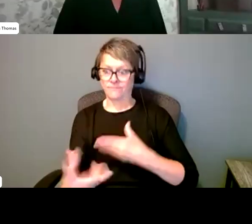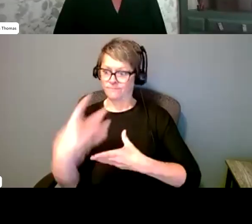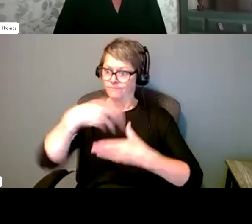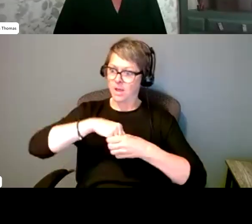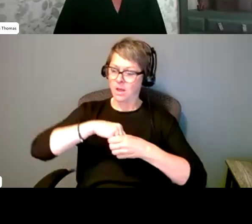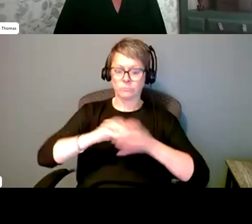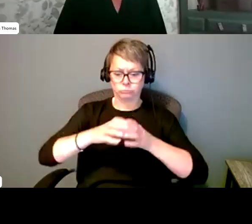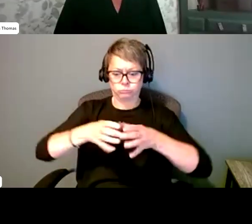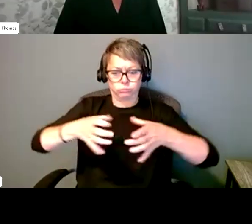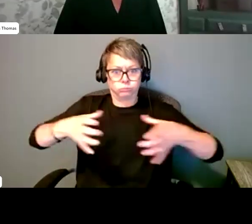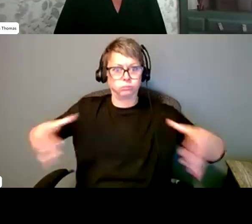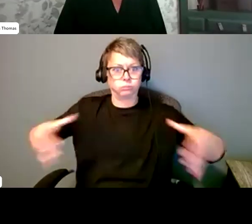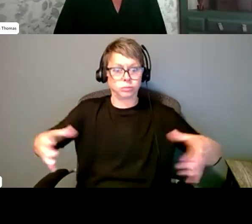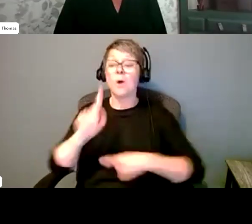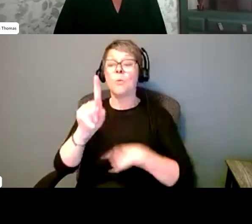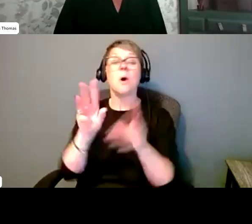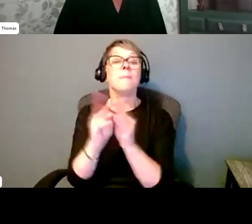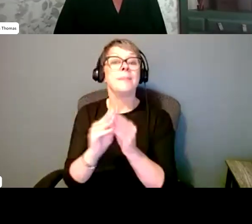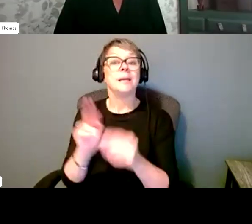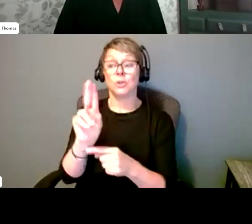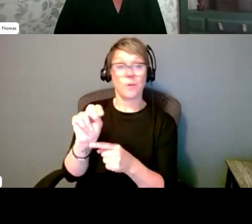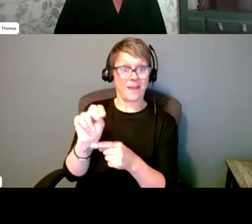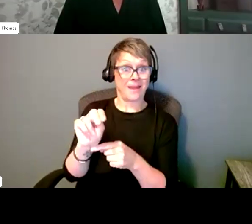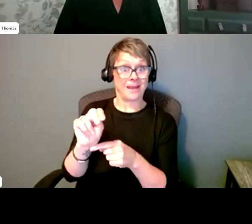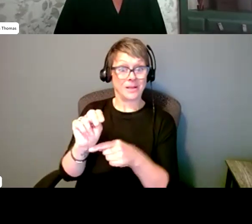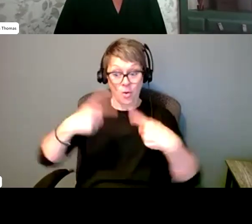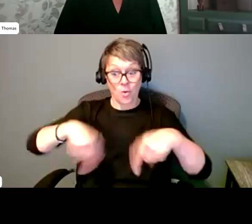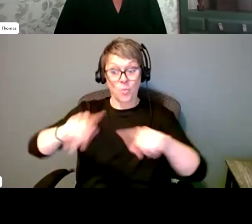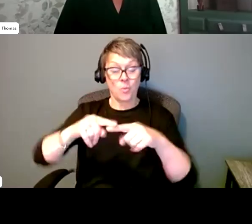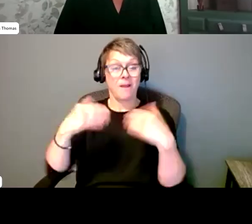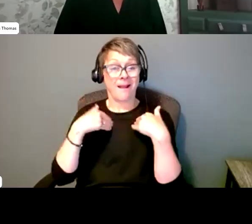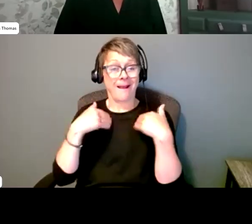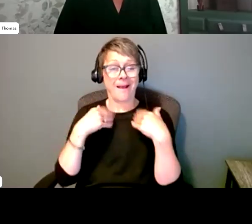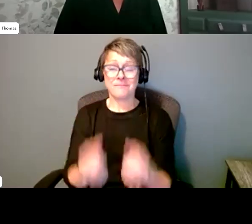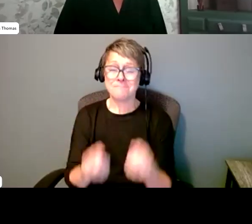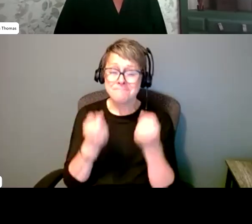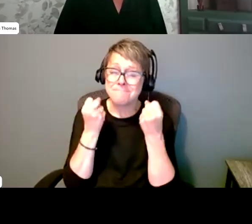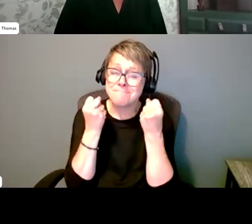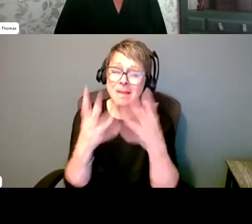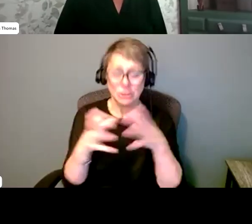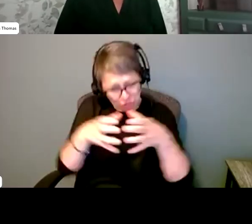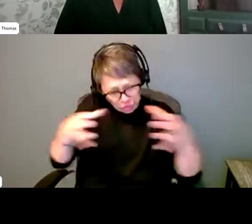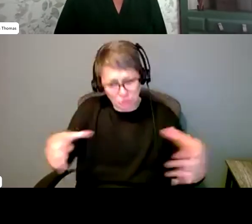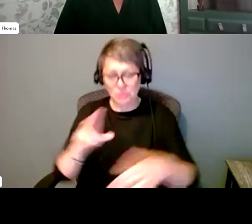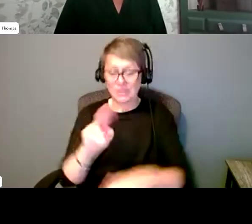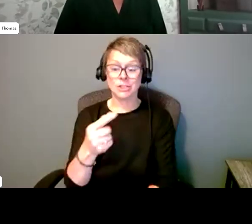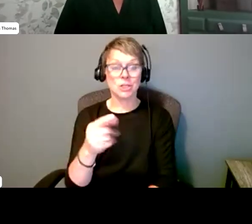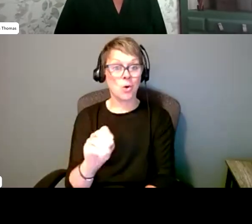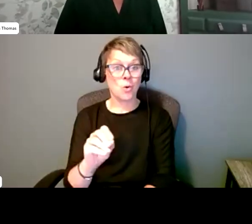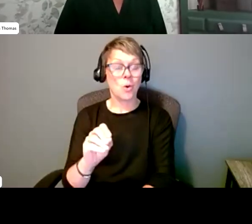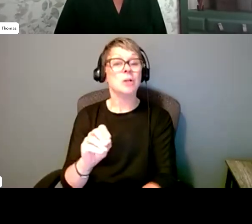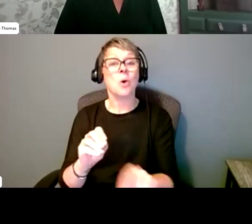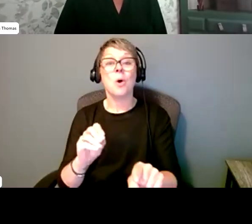meetings at the United Nations, we had the largest contingent of NGOs And in 1 year, we were 1/4 of the